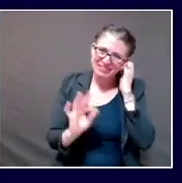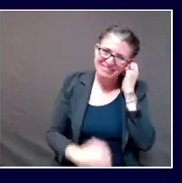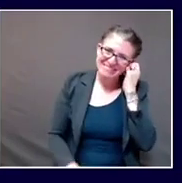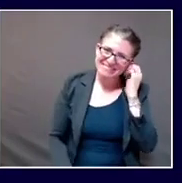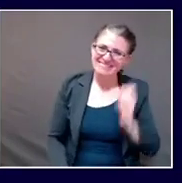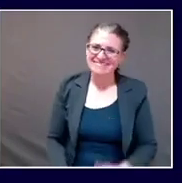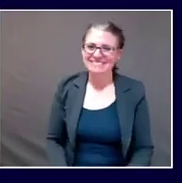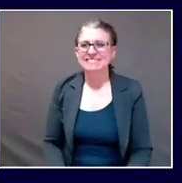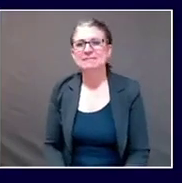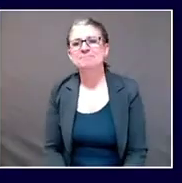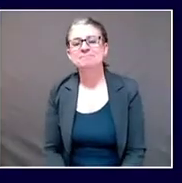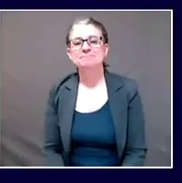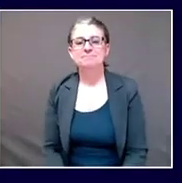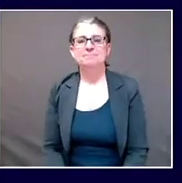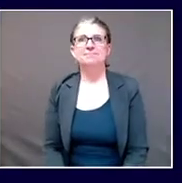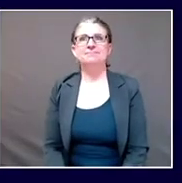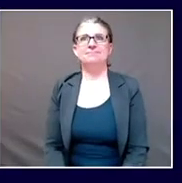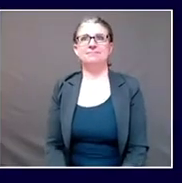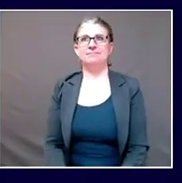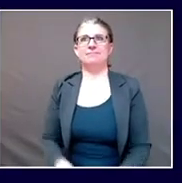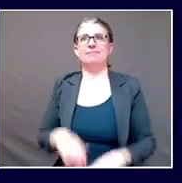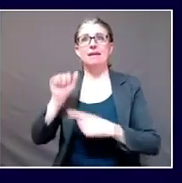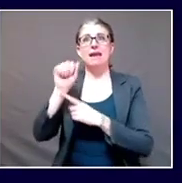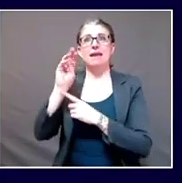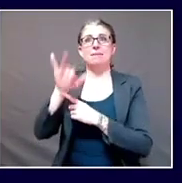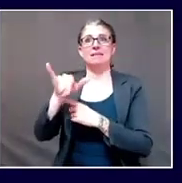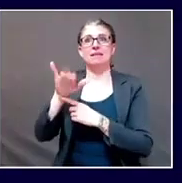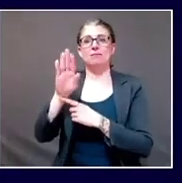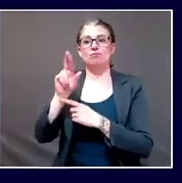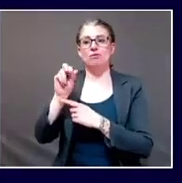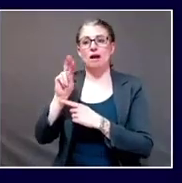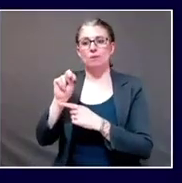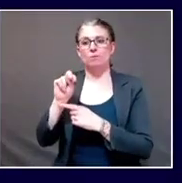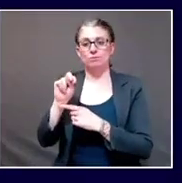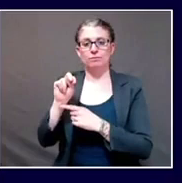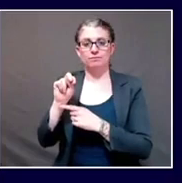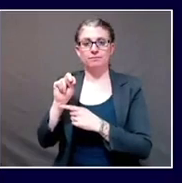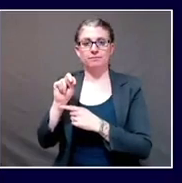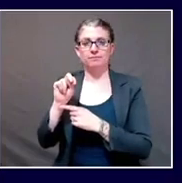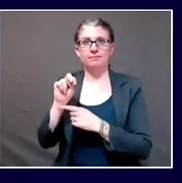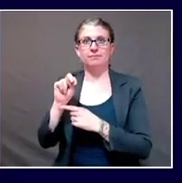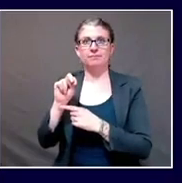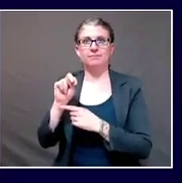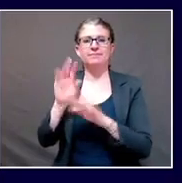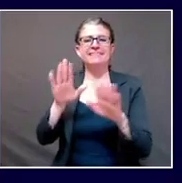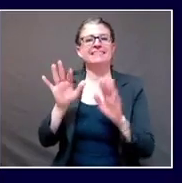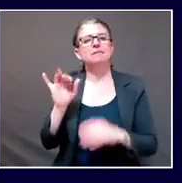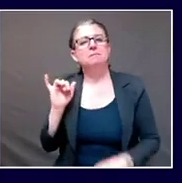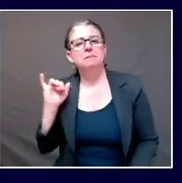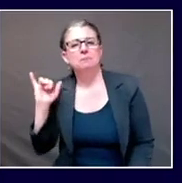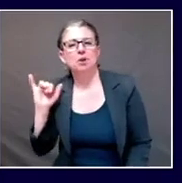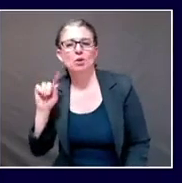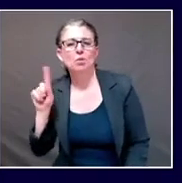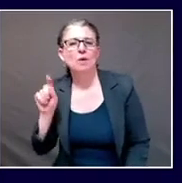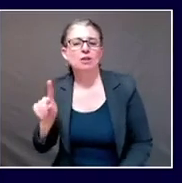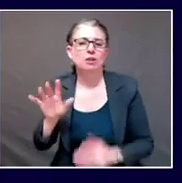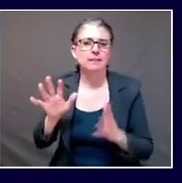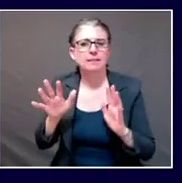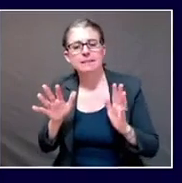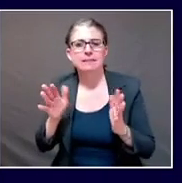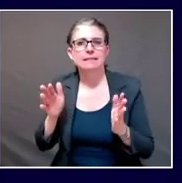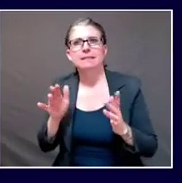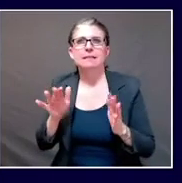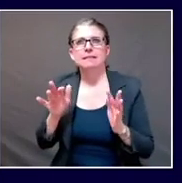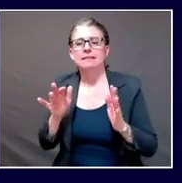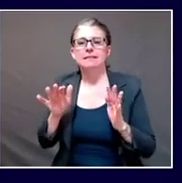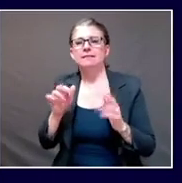I'm going to turn it over to Amy Brown next. Thank you. Continuing on that track, how are businesses being notified about this change? Do you have some system